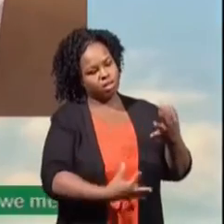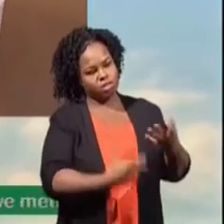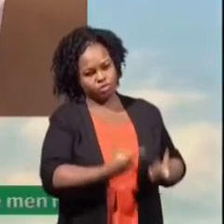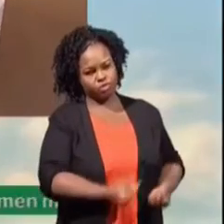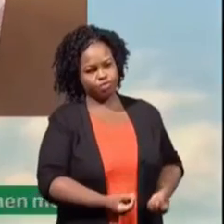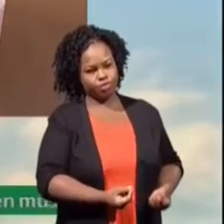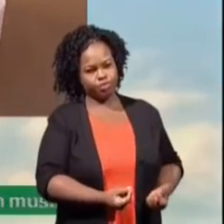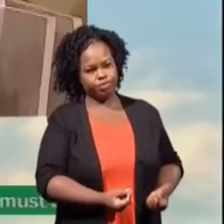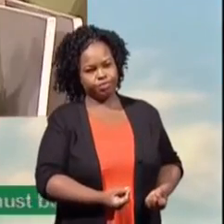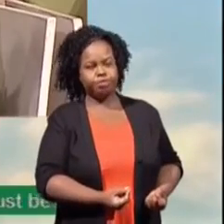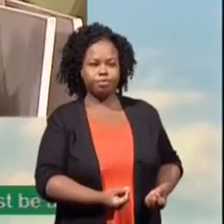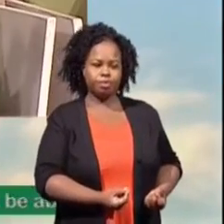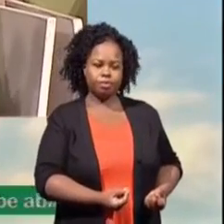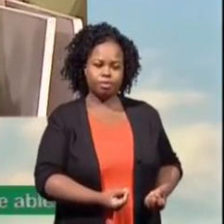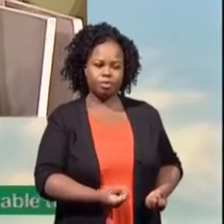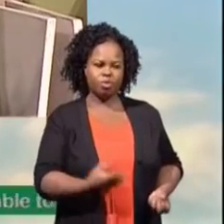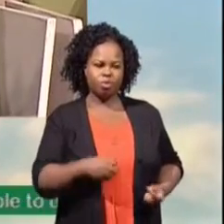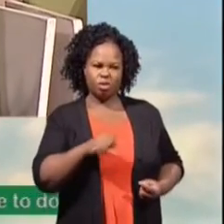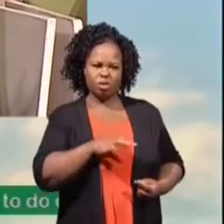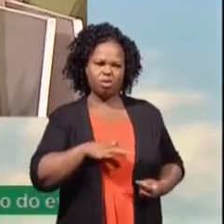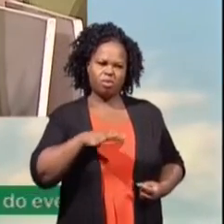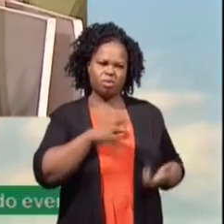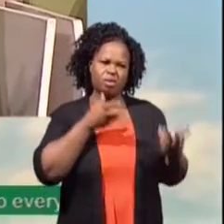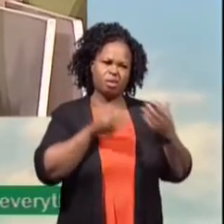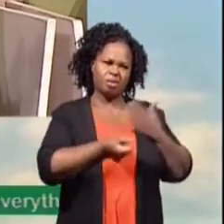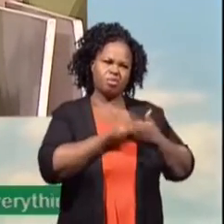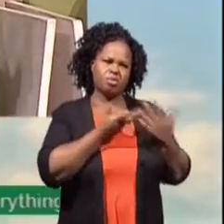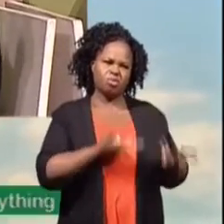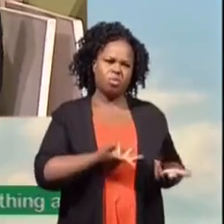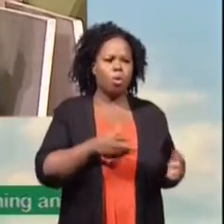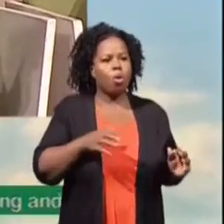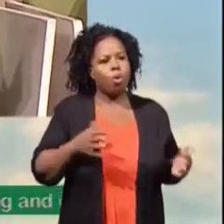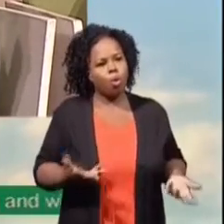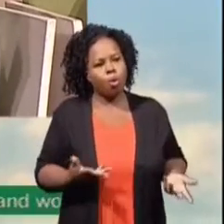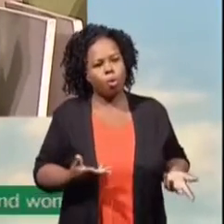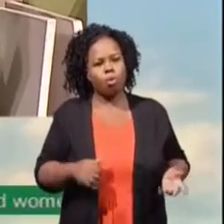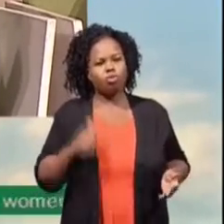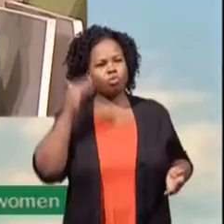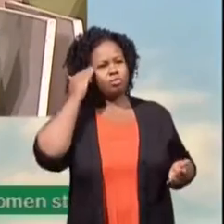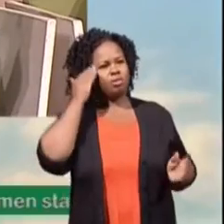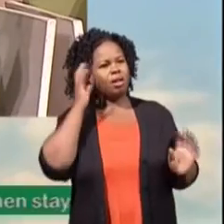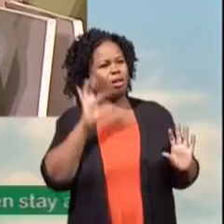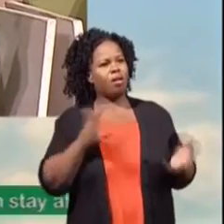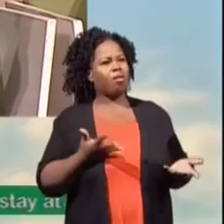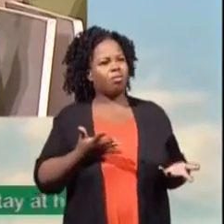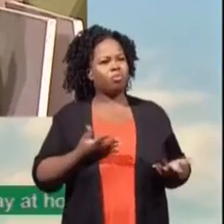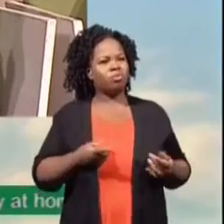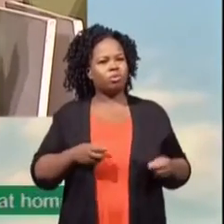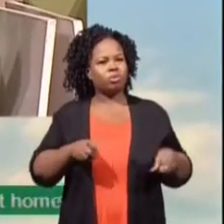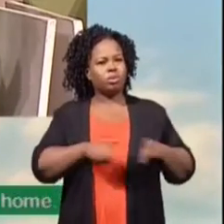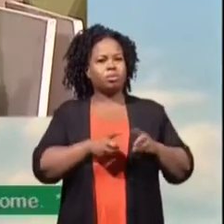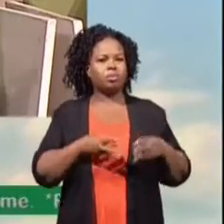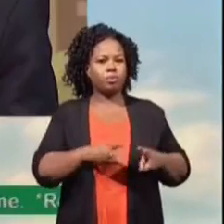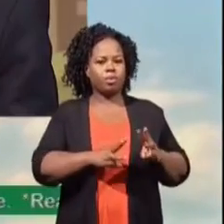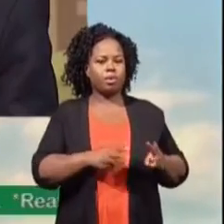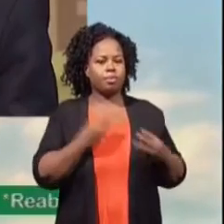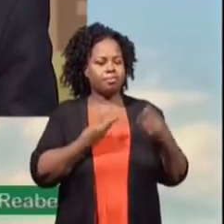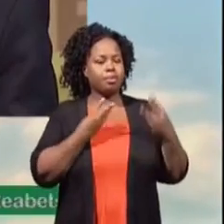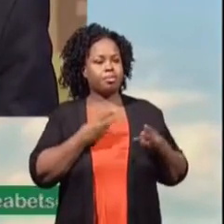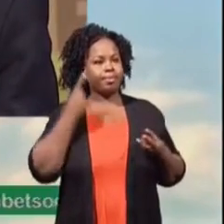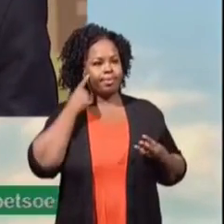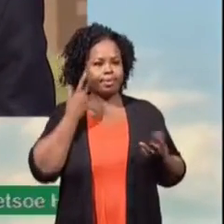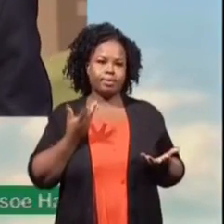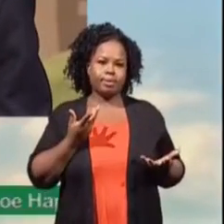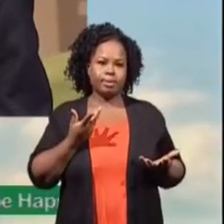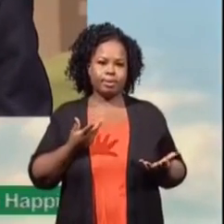na tla phehanga etseng ne yenze ke situation e o kapa ke fela mentality will ka mentality e ile on gore ke the way